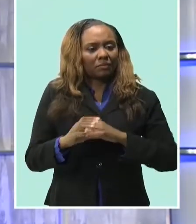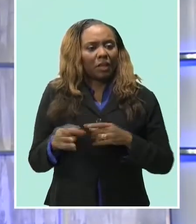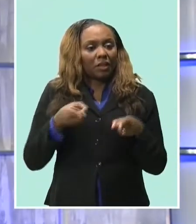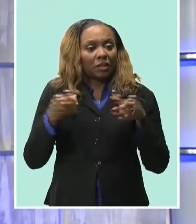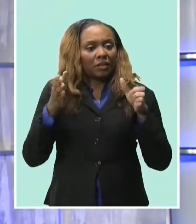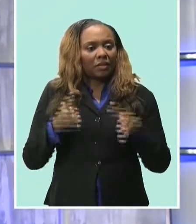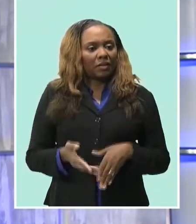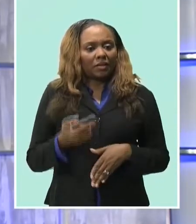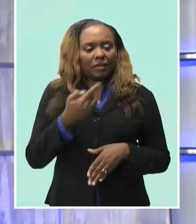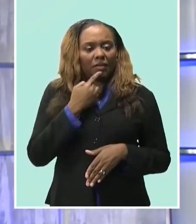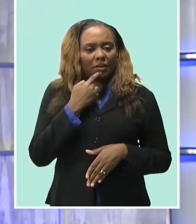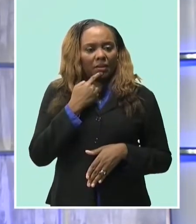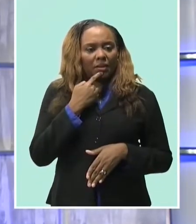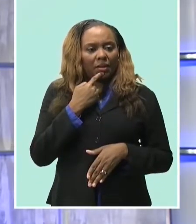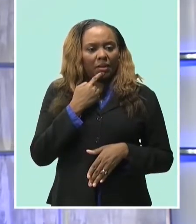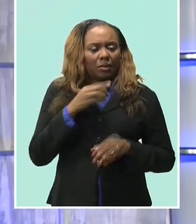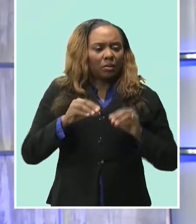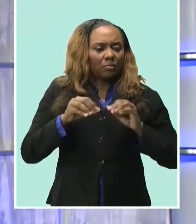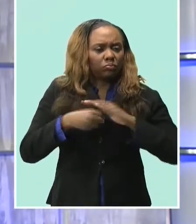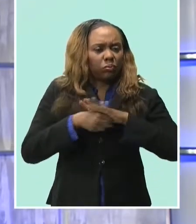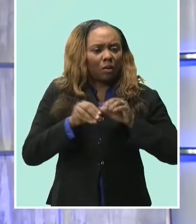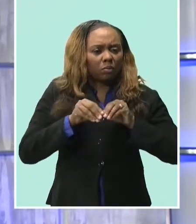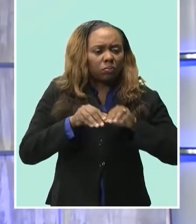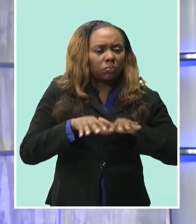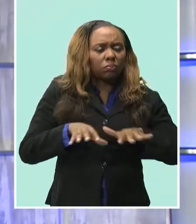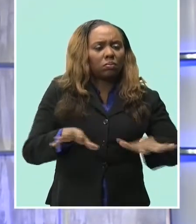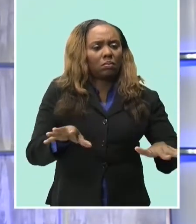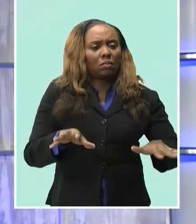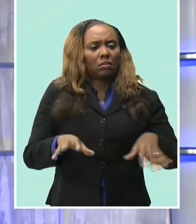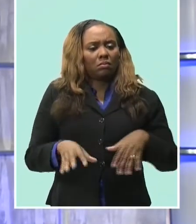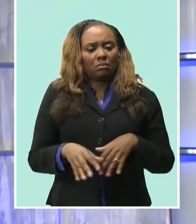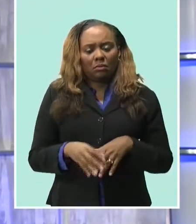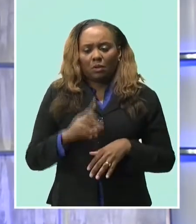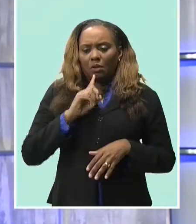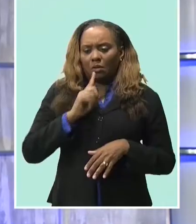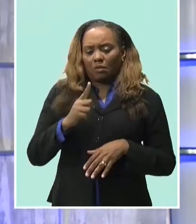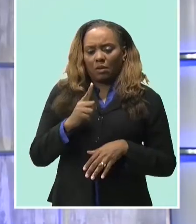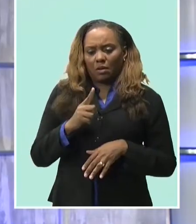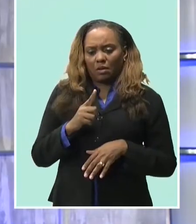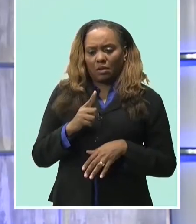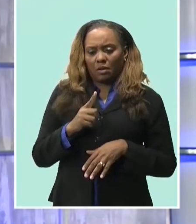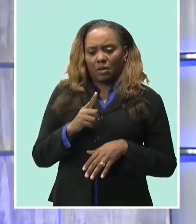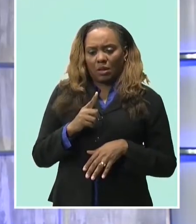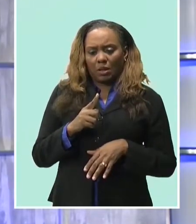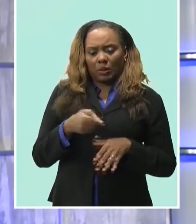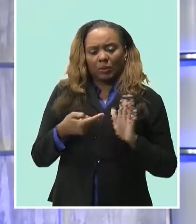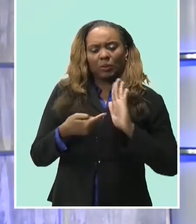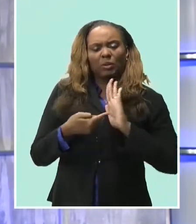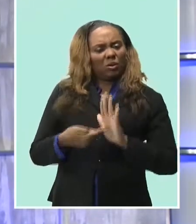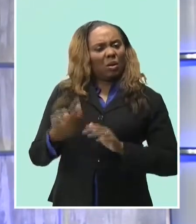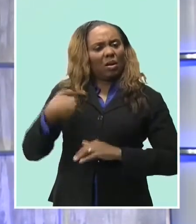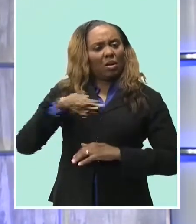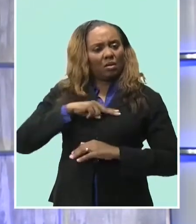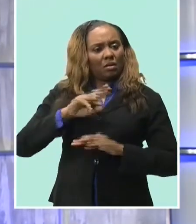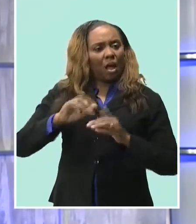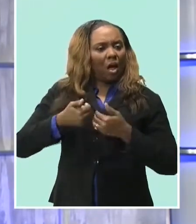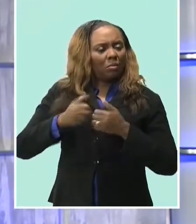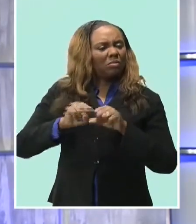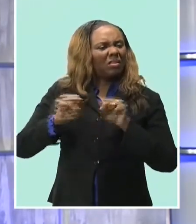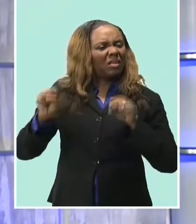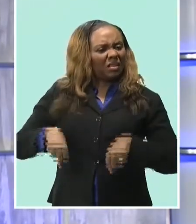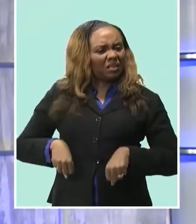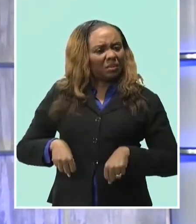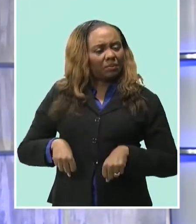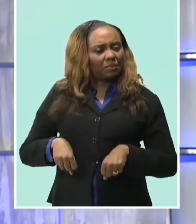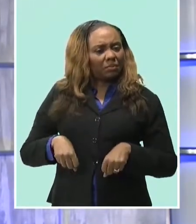Director Dr. Joy St. John says the pandemic has shown what the systems are capable of. The head of CARFA says testing